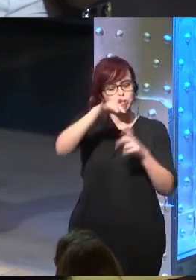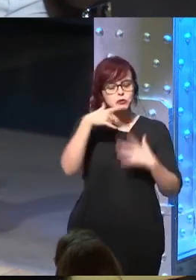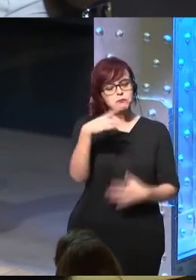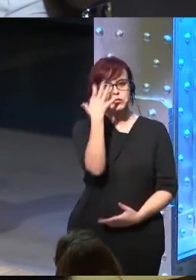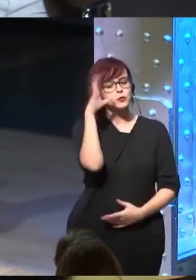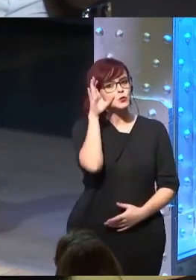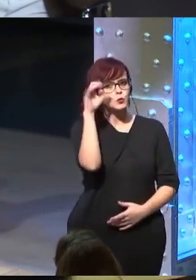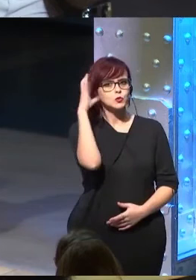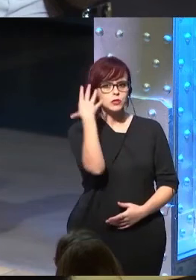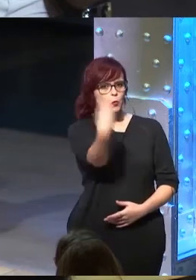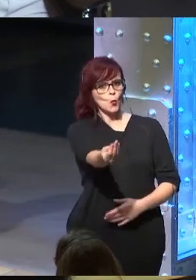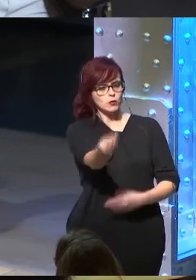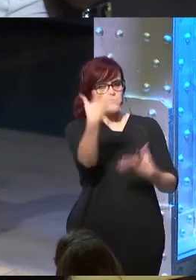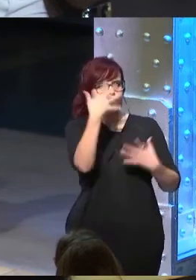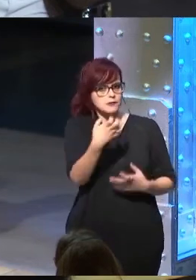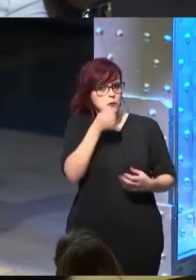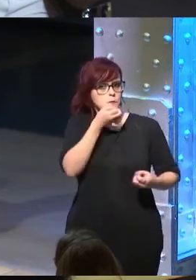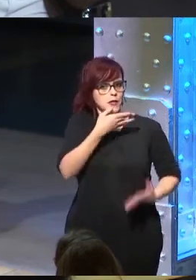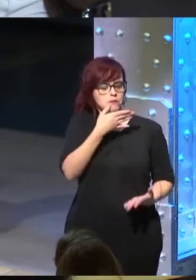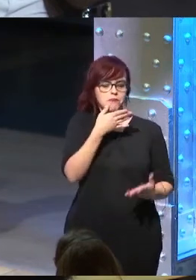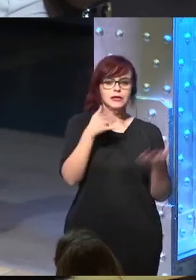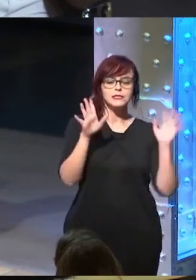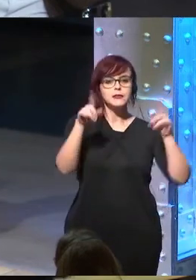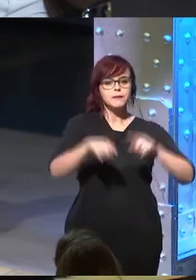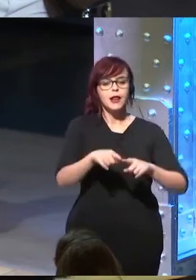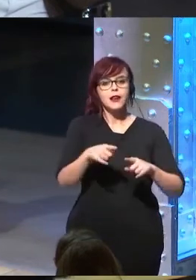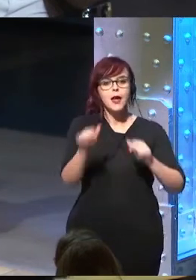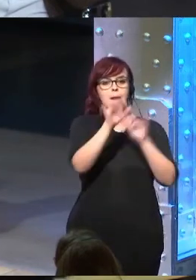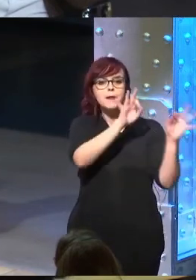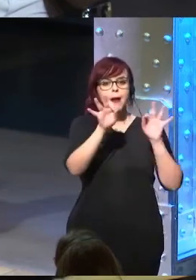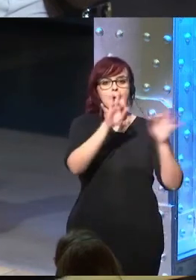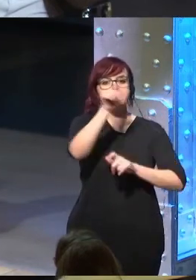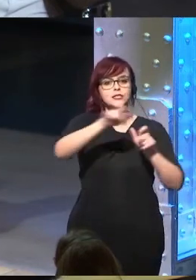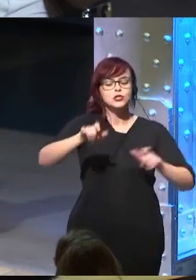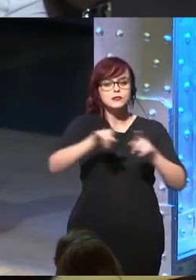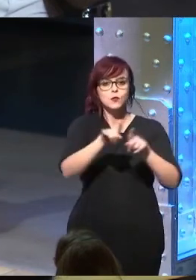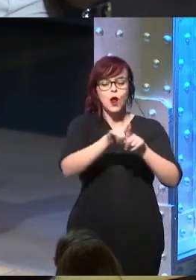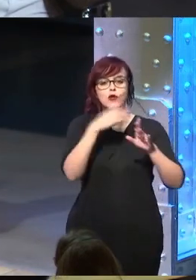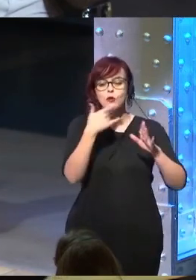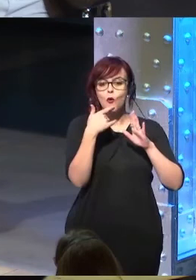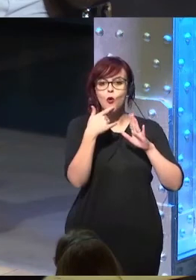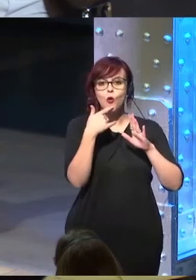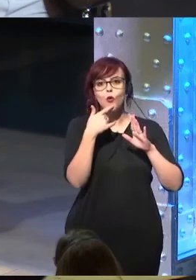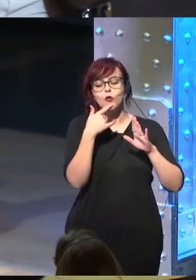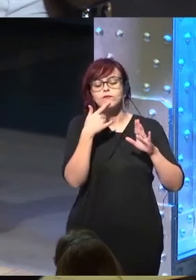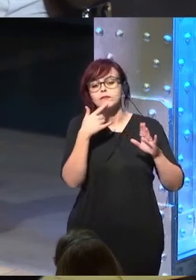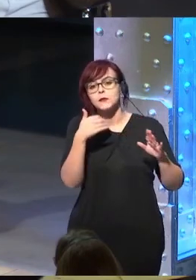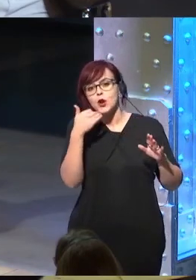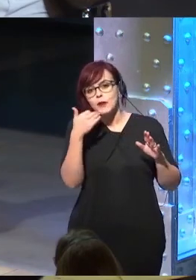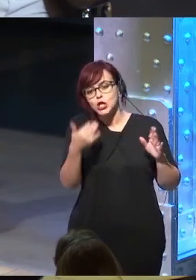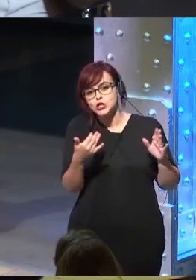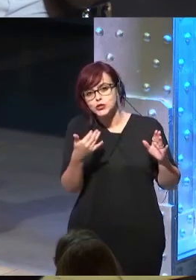that without what is in Britain certainly the public